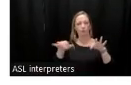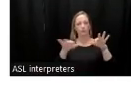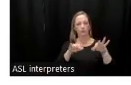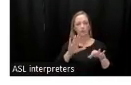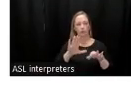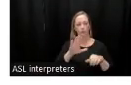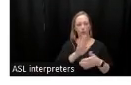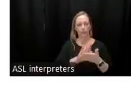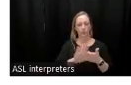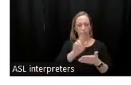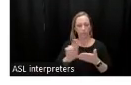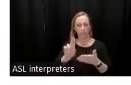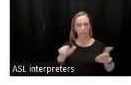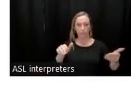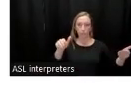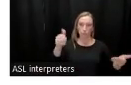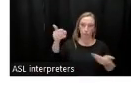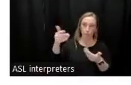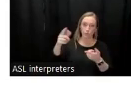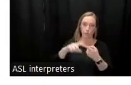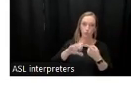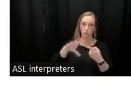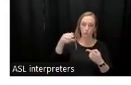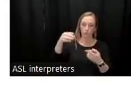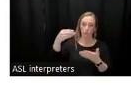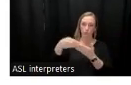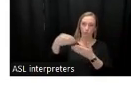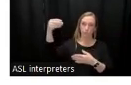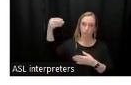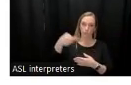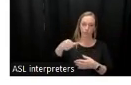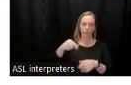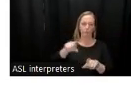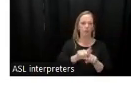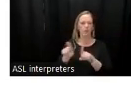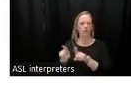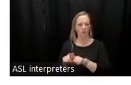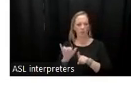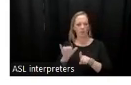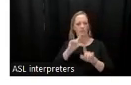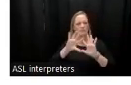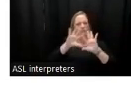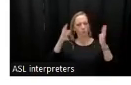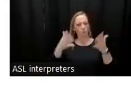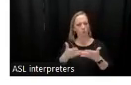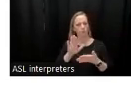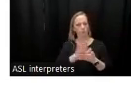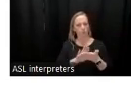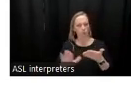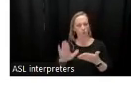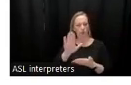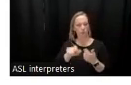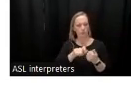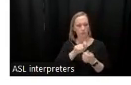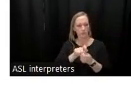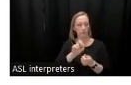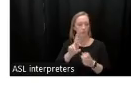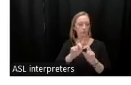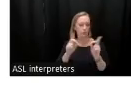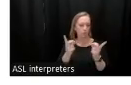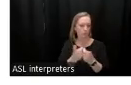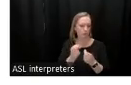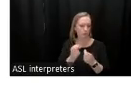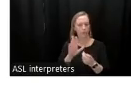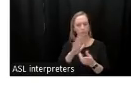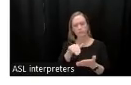introducing it to your funder, but also consider an overview of the college, where you're located, or your department or your